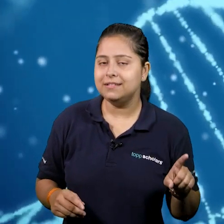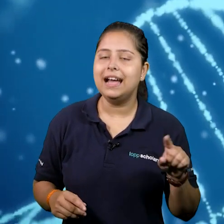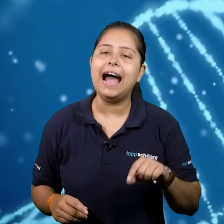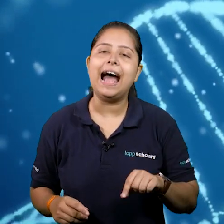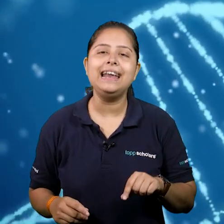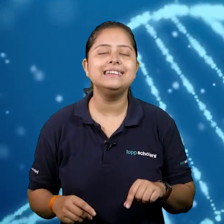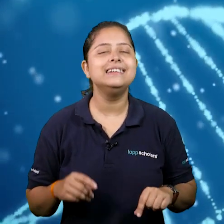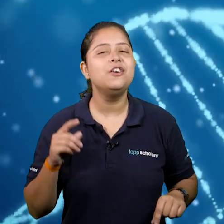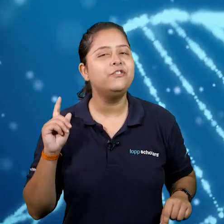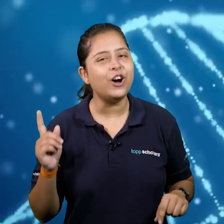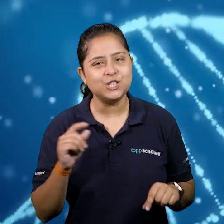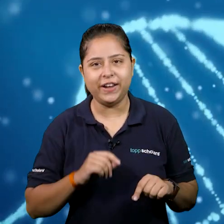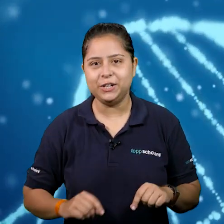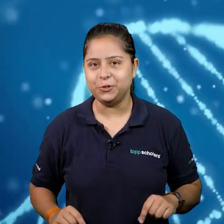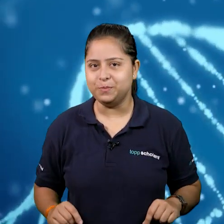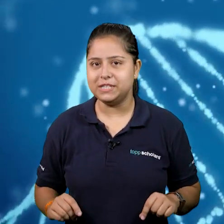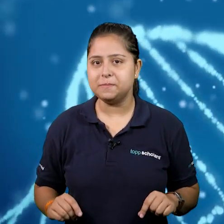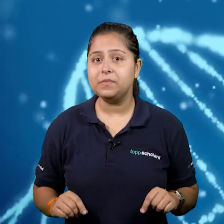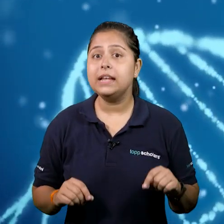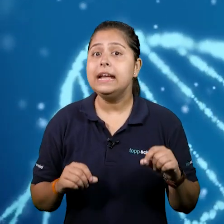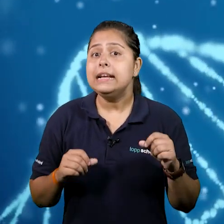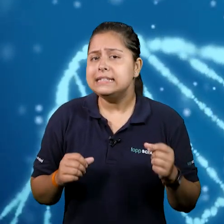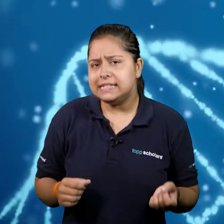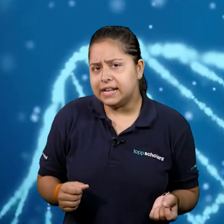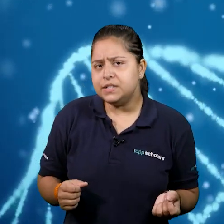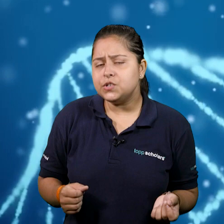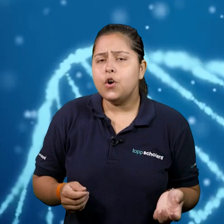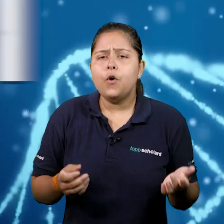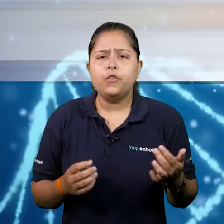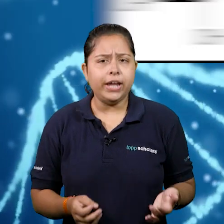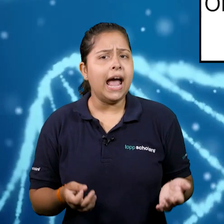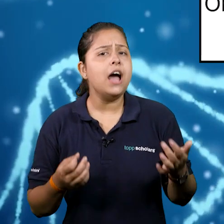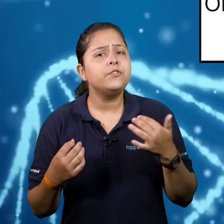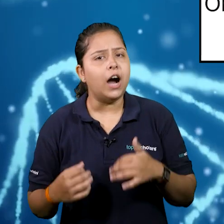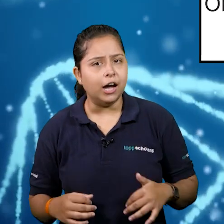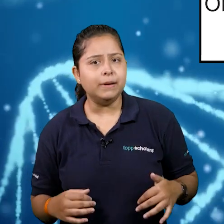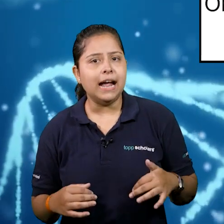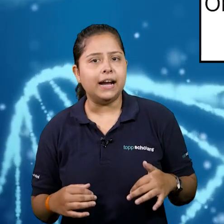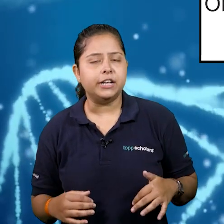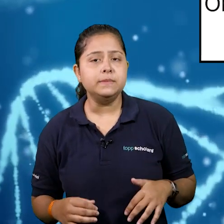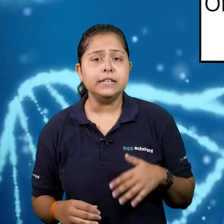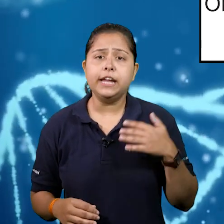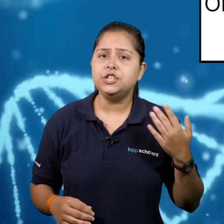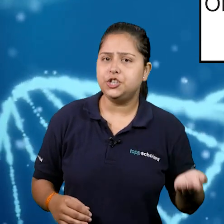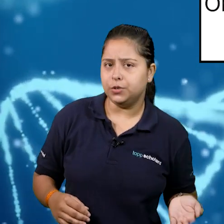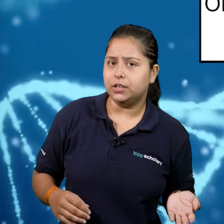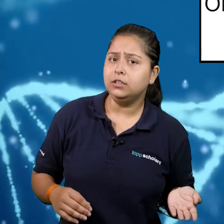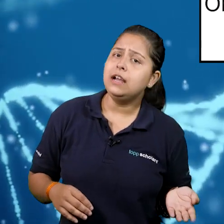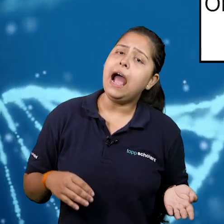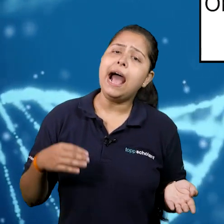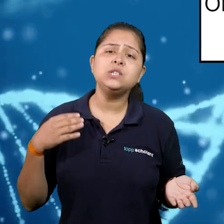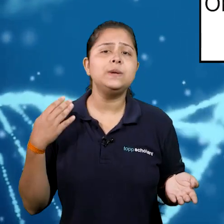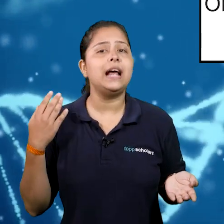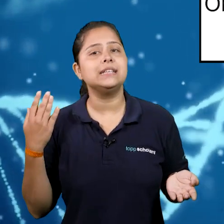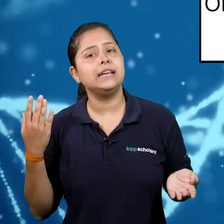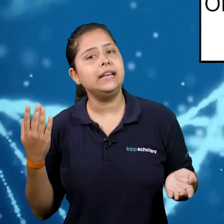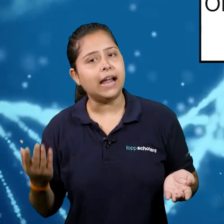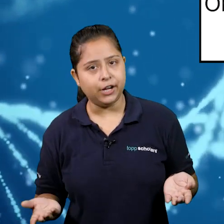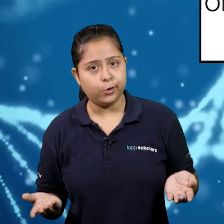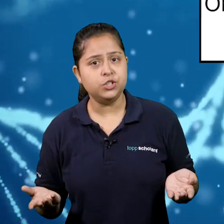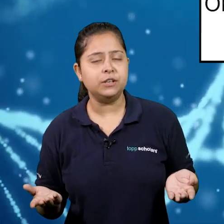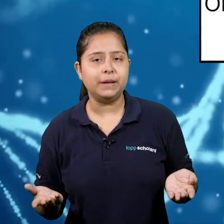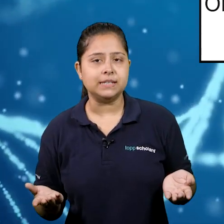sugars, and phosphate groups. Since we have carbon atoms in sugar as well as